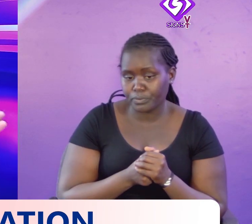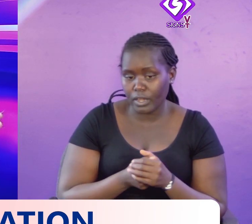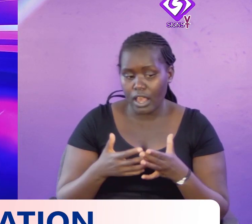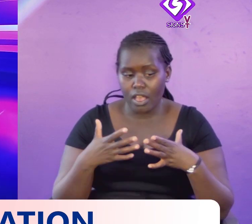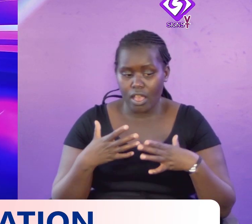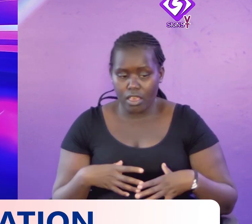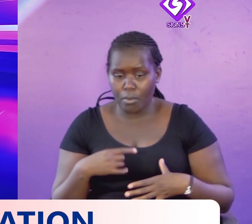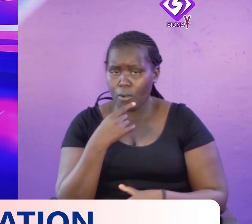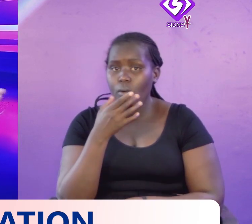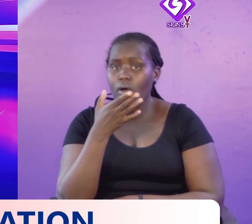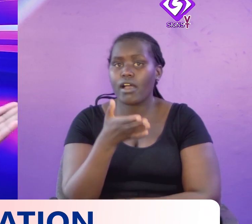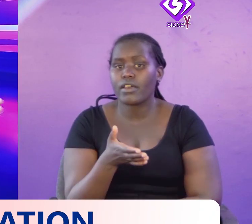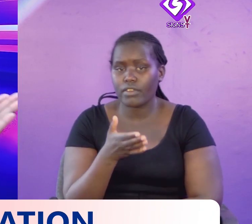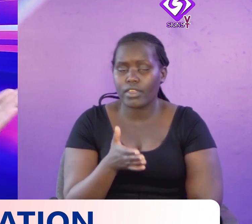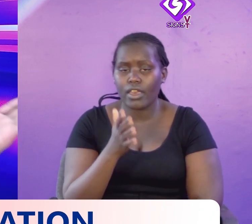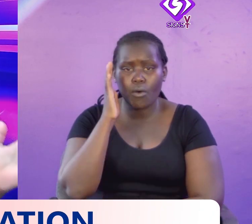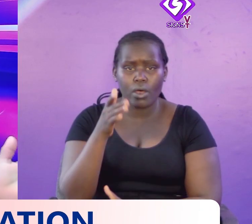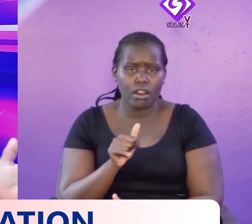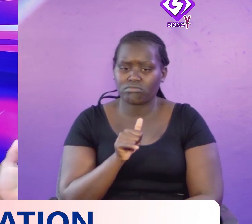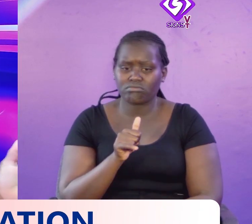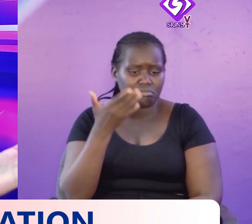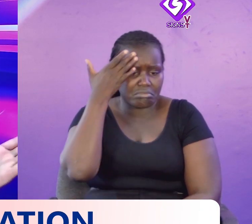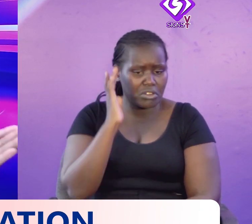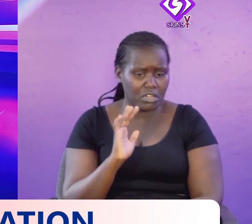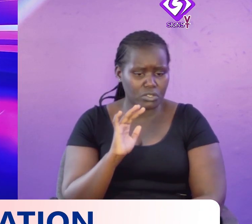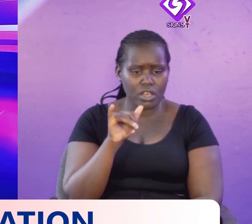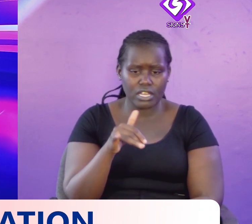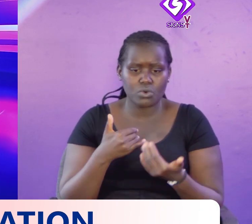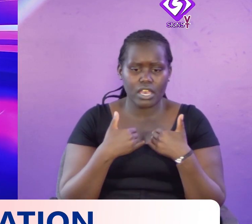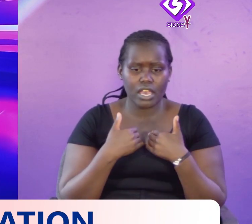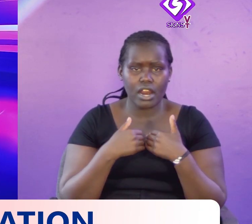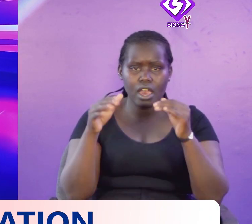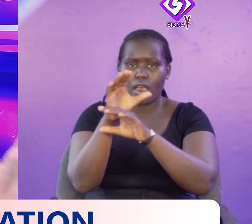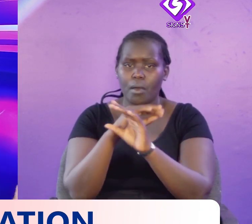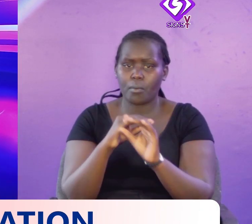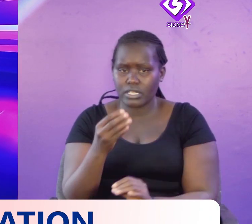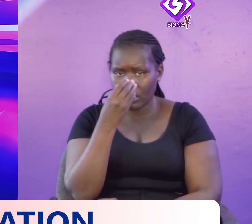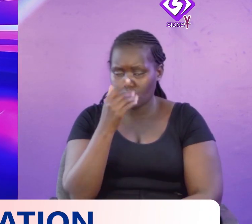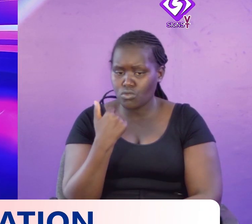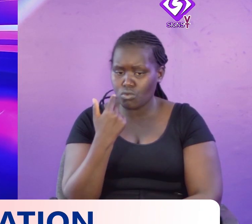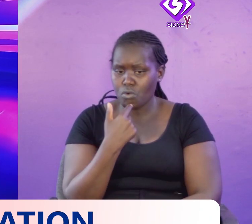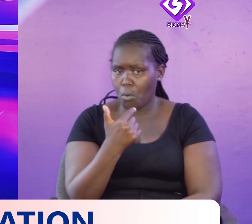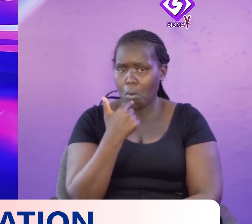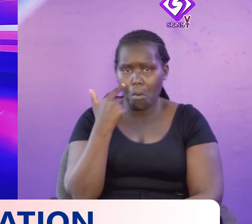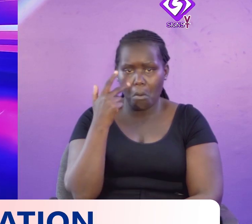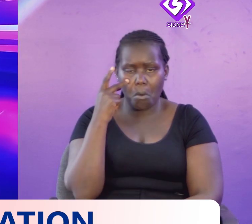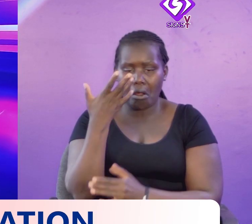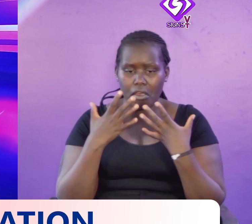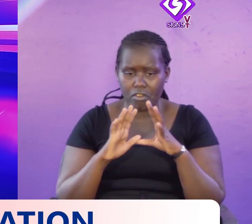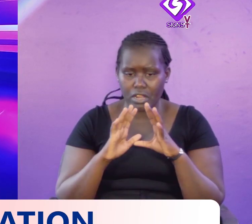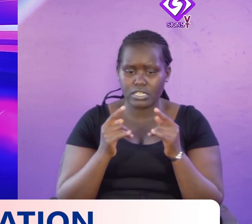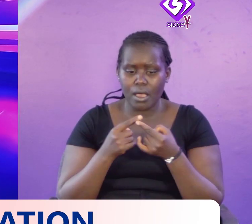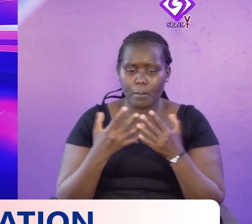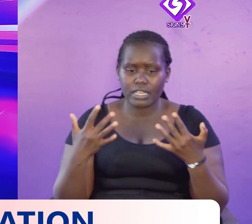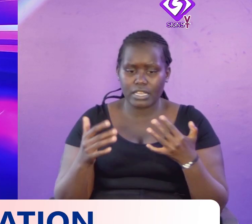that will be there will definitely not know that there was a President Ruto that they saw. But the things that he will